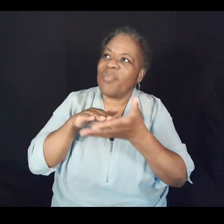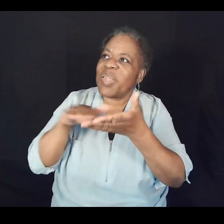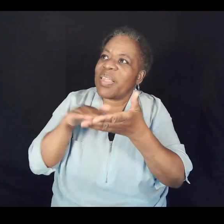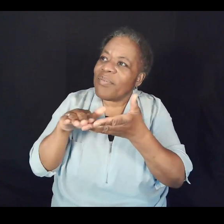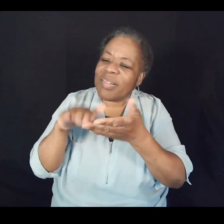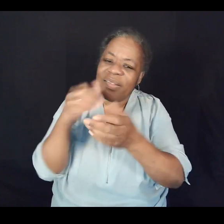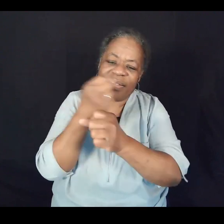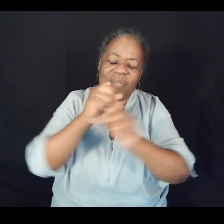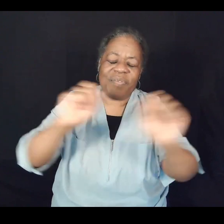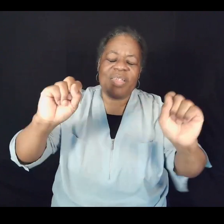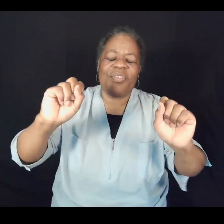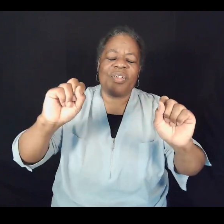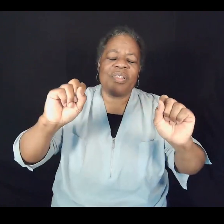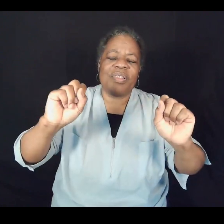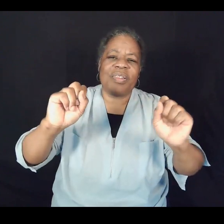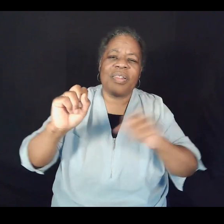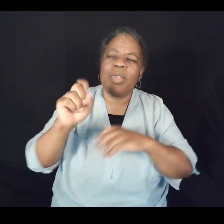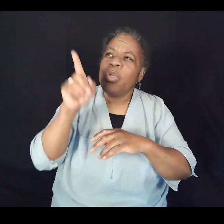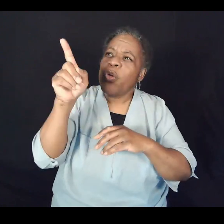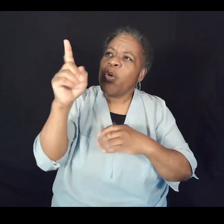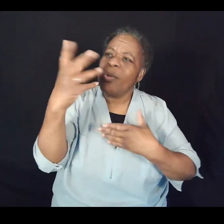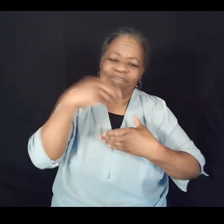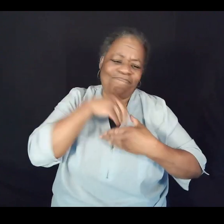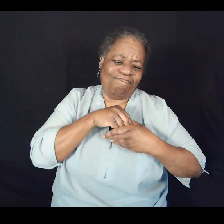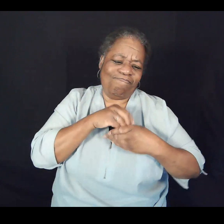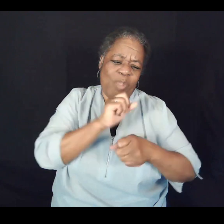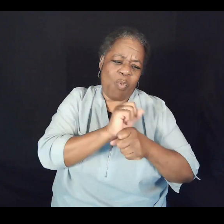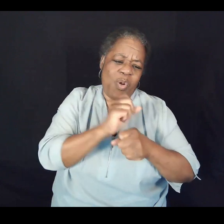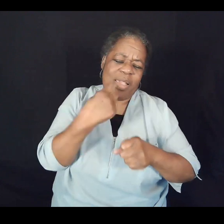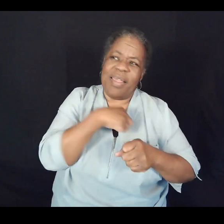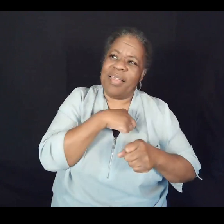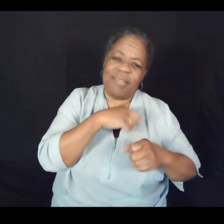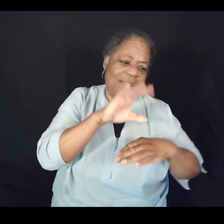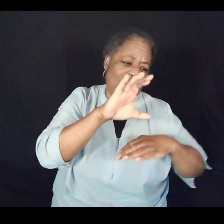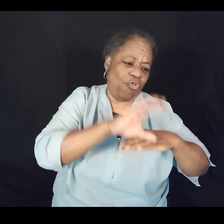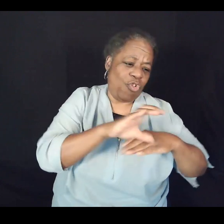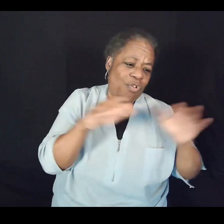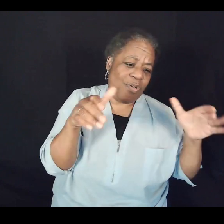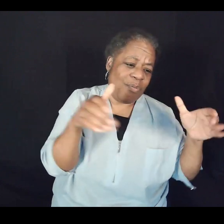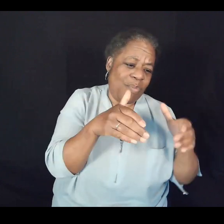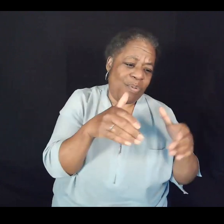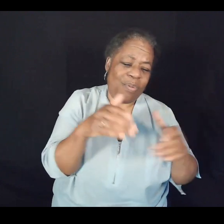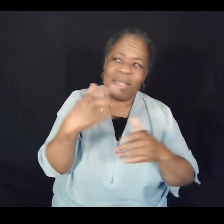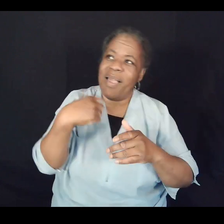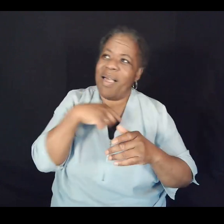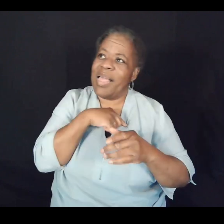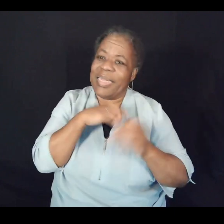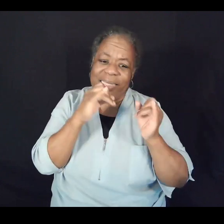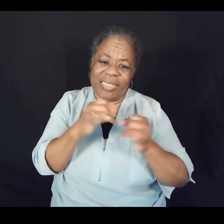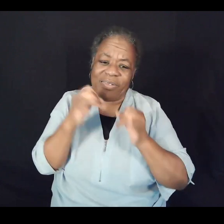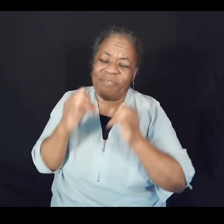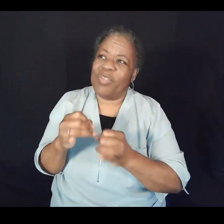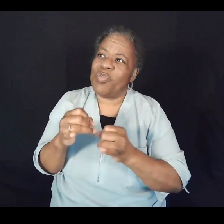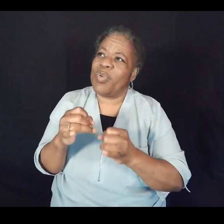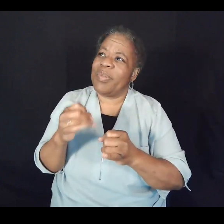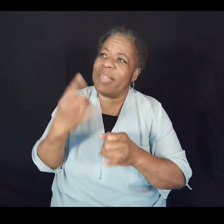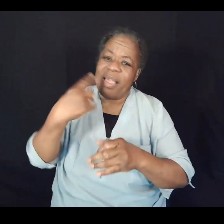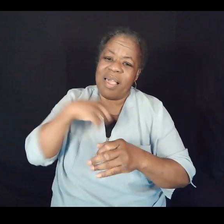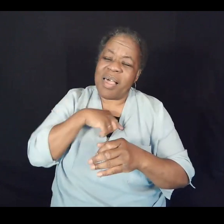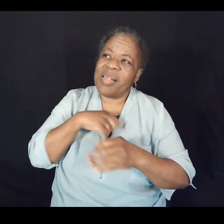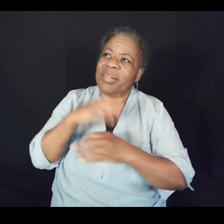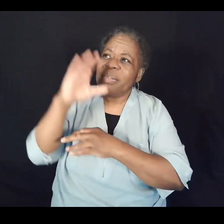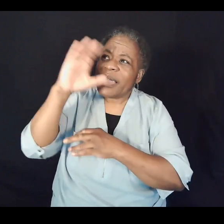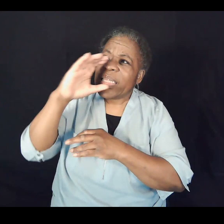And so may you work in us as a church and as us as your followers and as us who are seeking